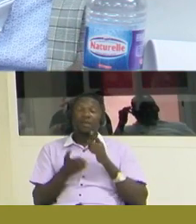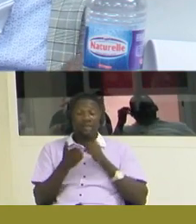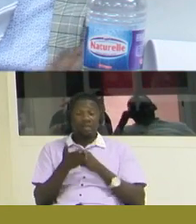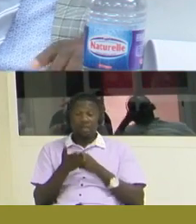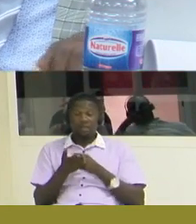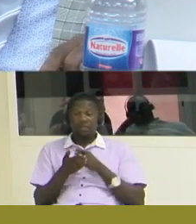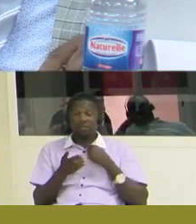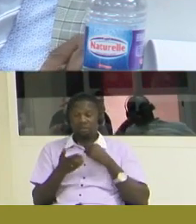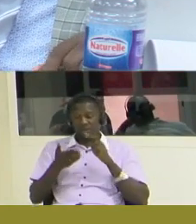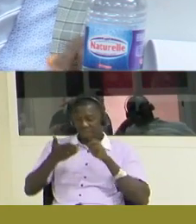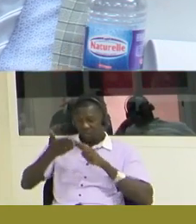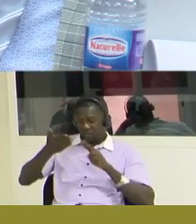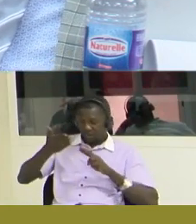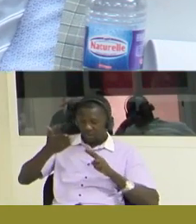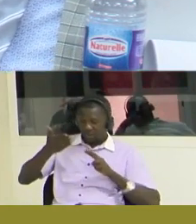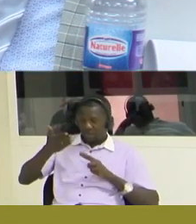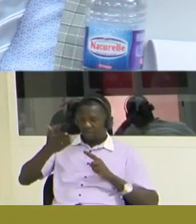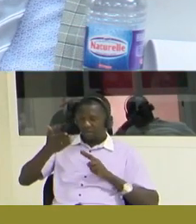could